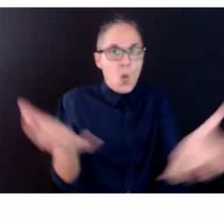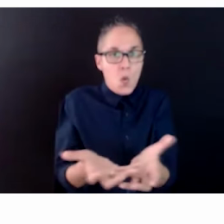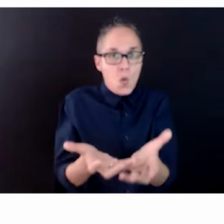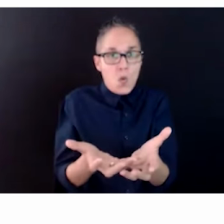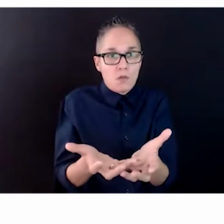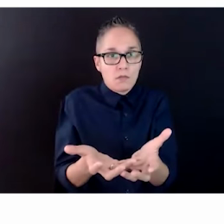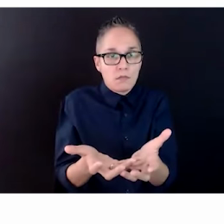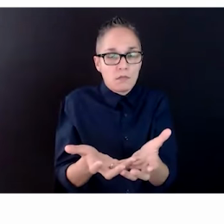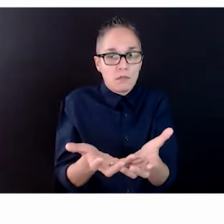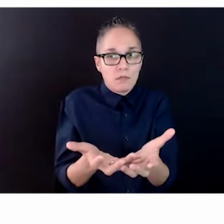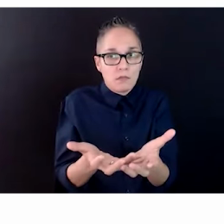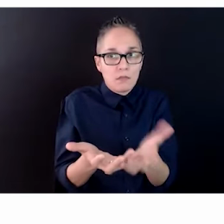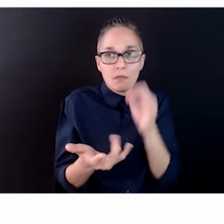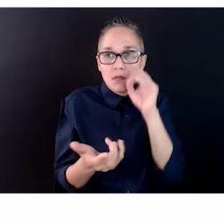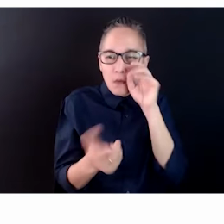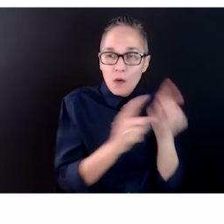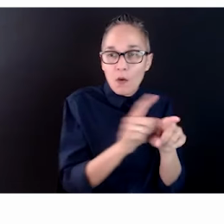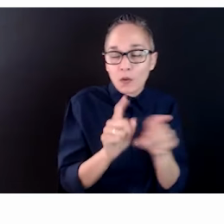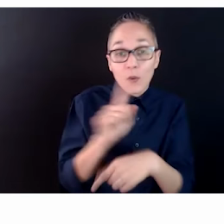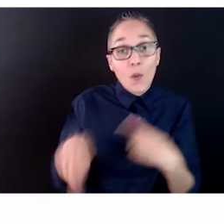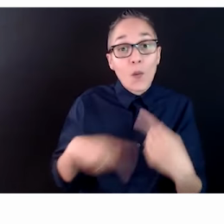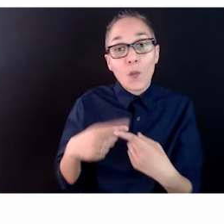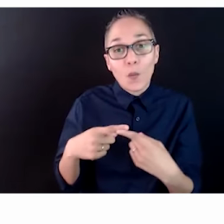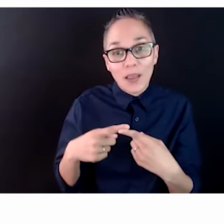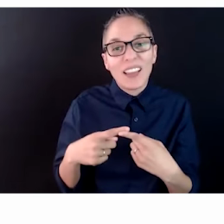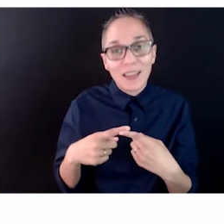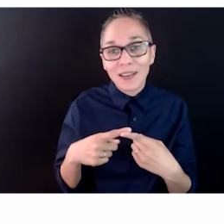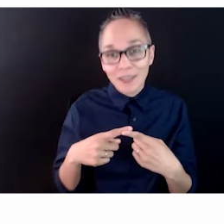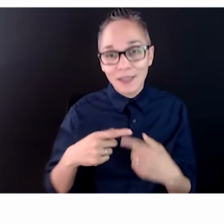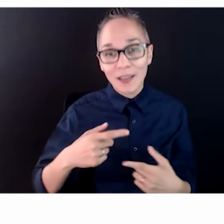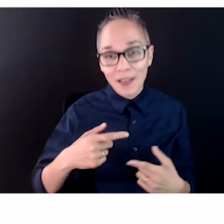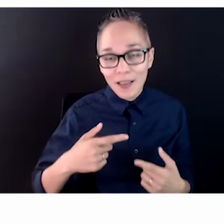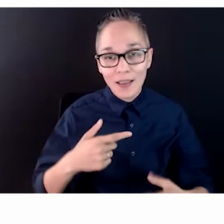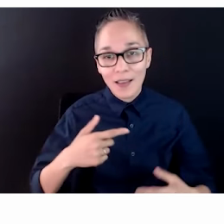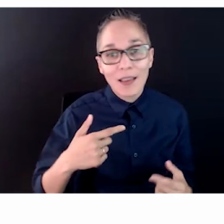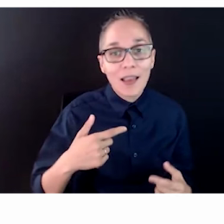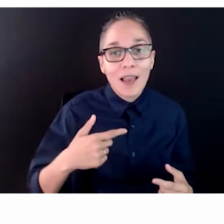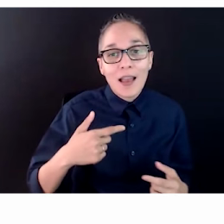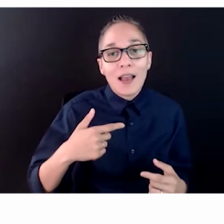like that. And the other thing was when I did do my 2-year stint in purgatory,